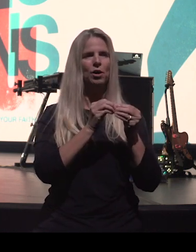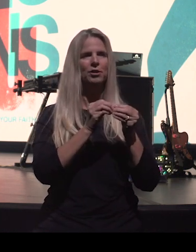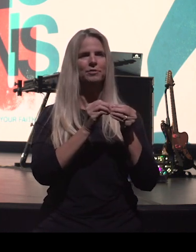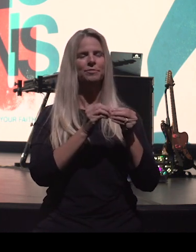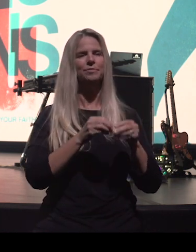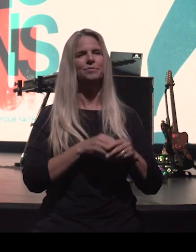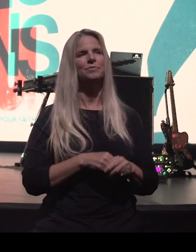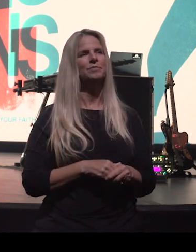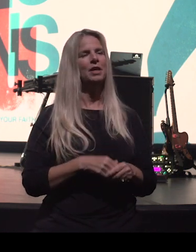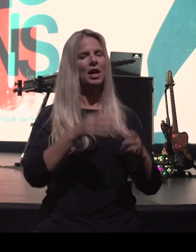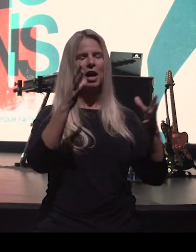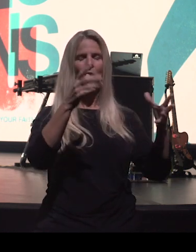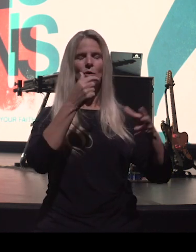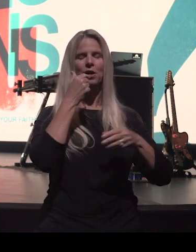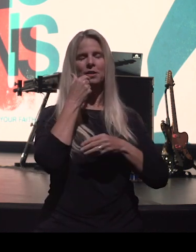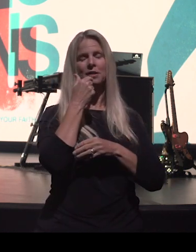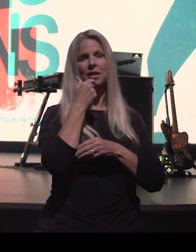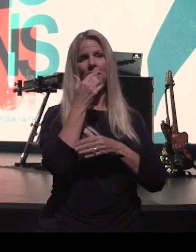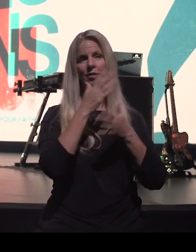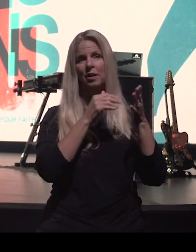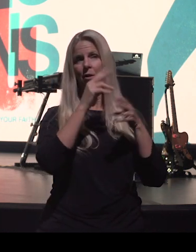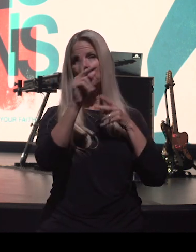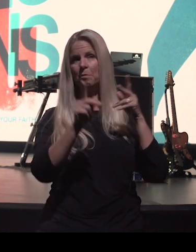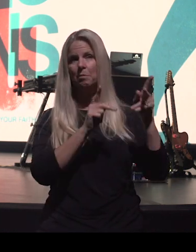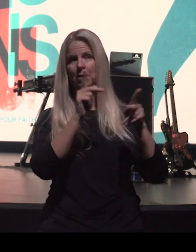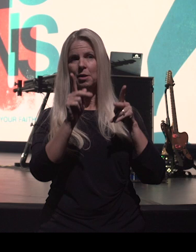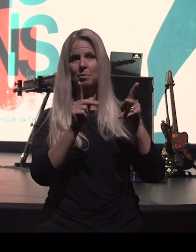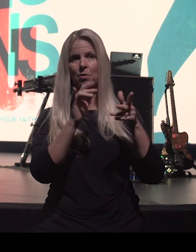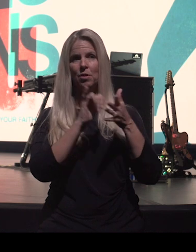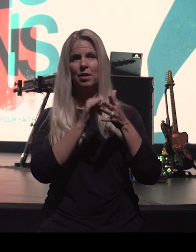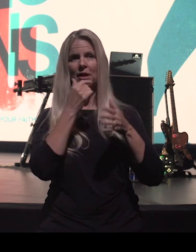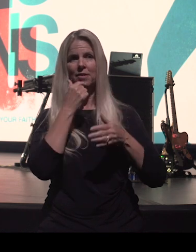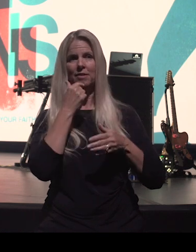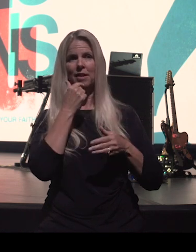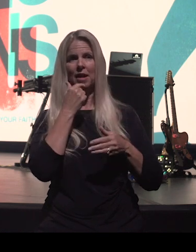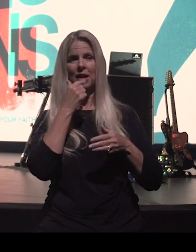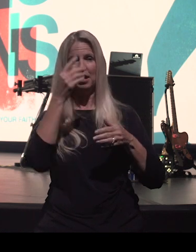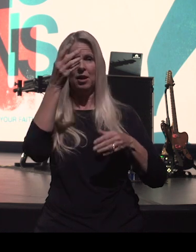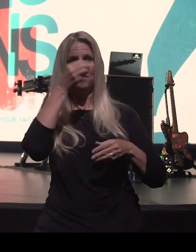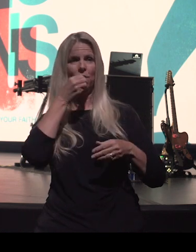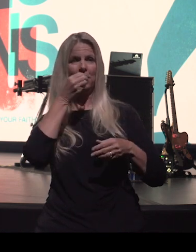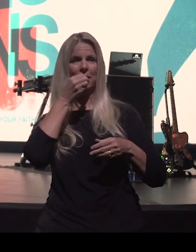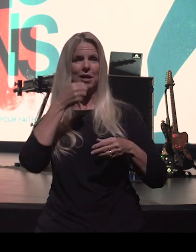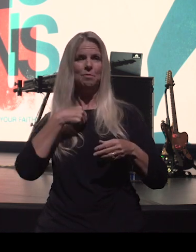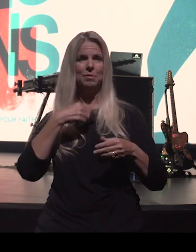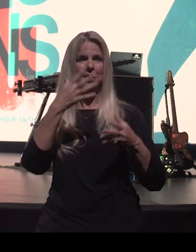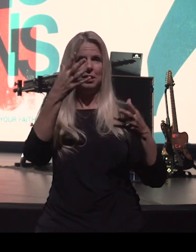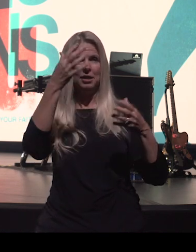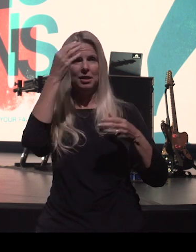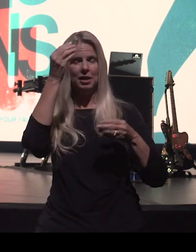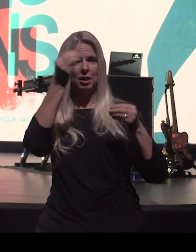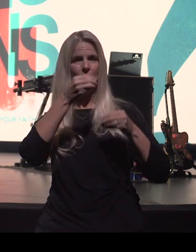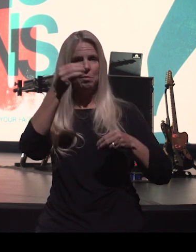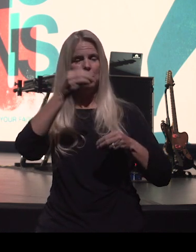to tell some people that say, feed me, I want to go, are you telling me you're 100% obedient to everything you've learned this past year?